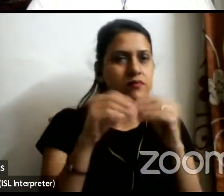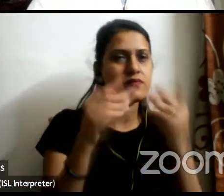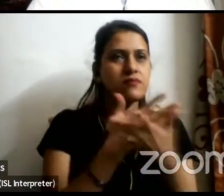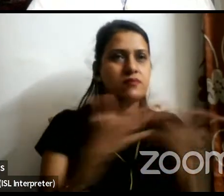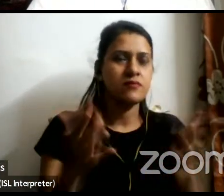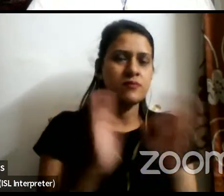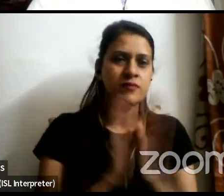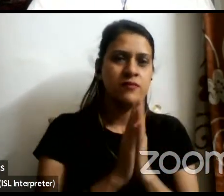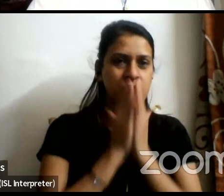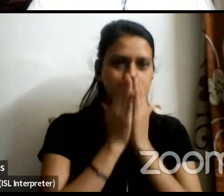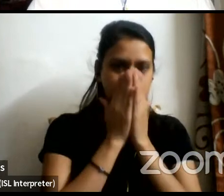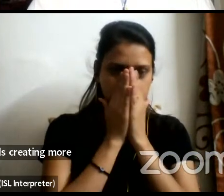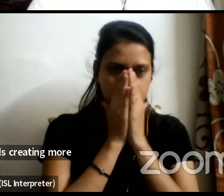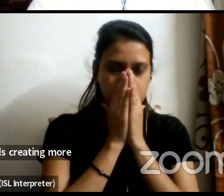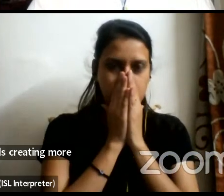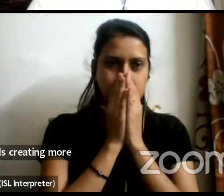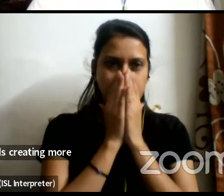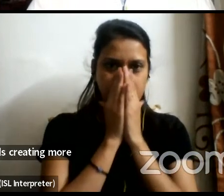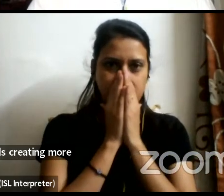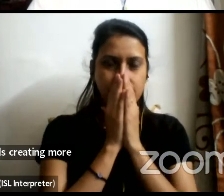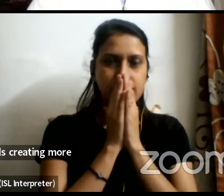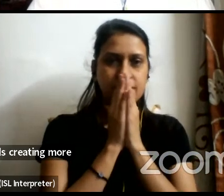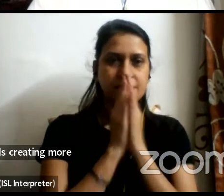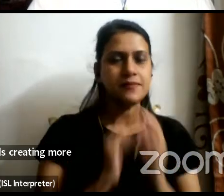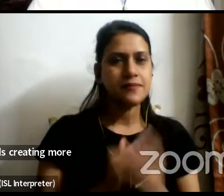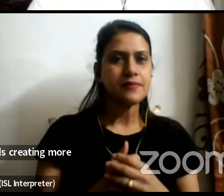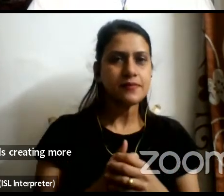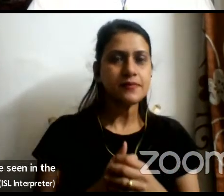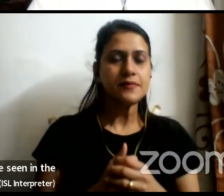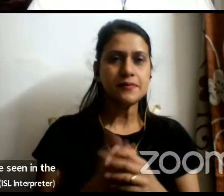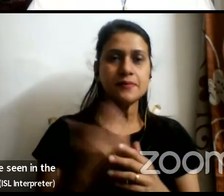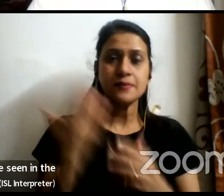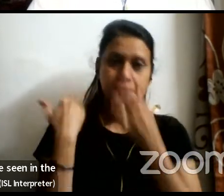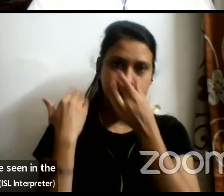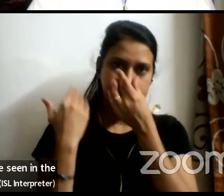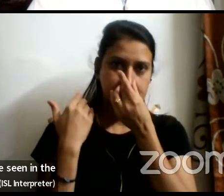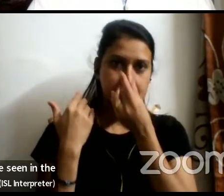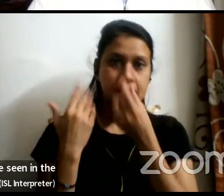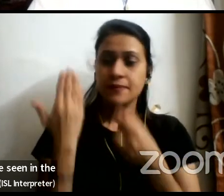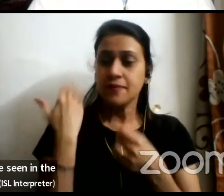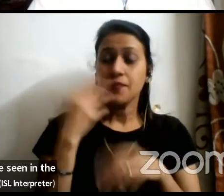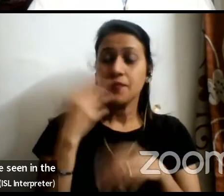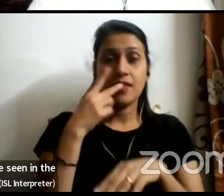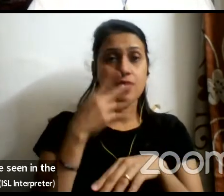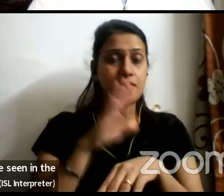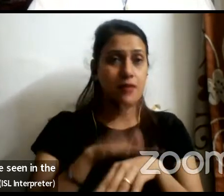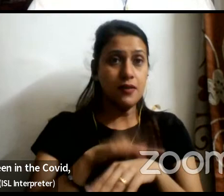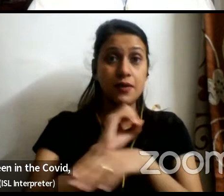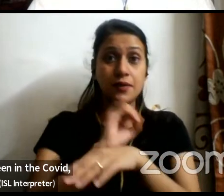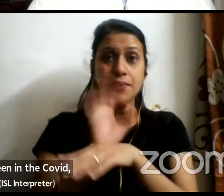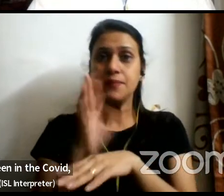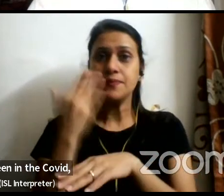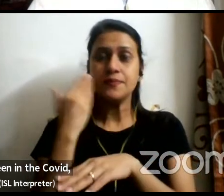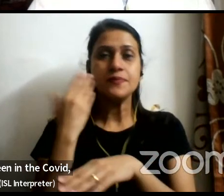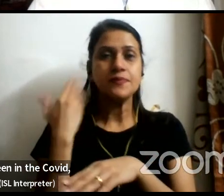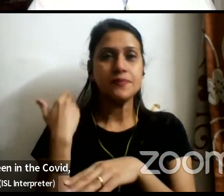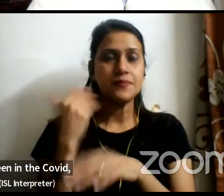Pharma is particularly, I think we've seen in the COVID, very recent, when we went through the pandemic,